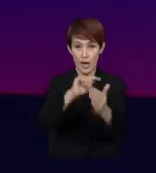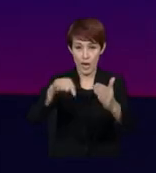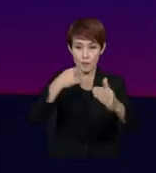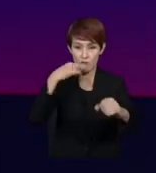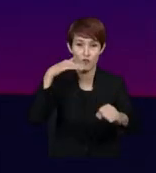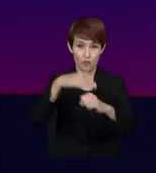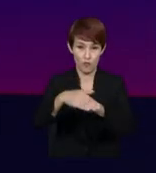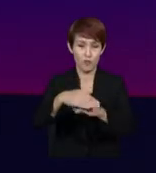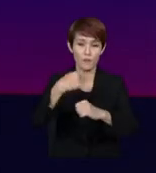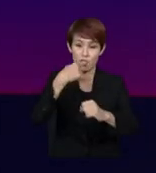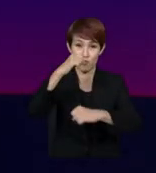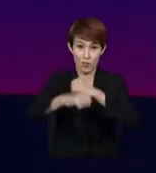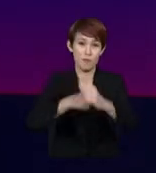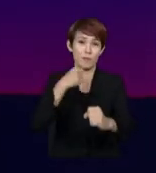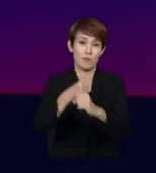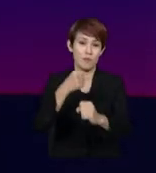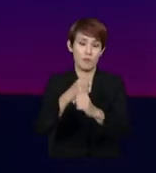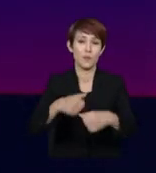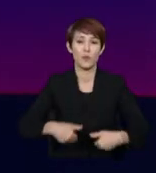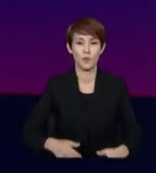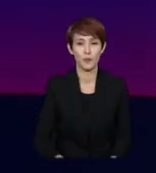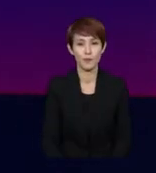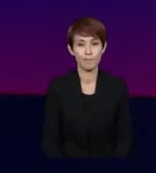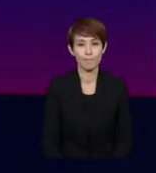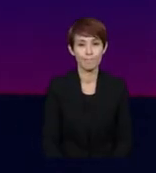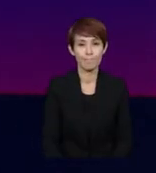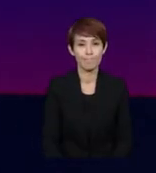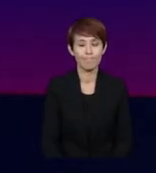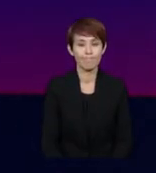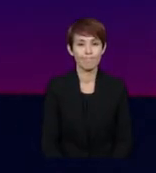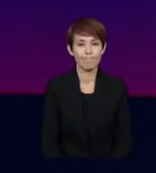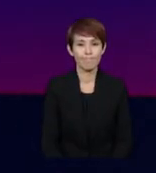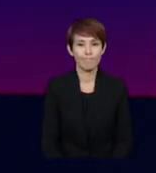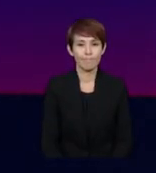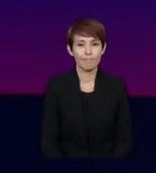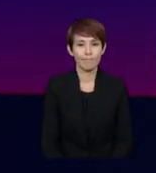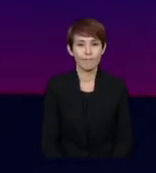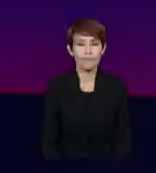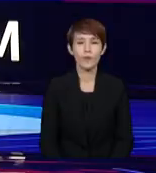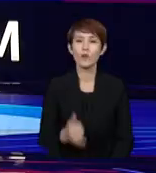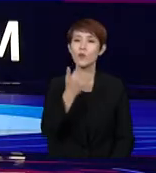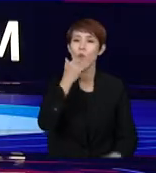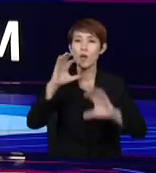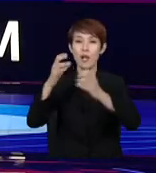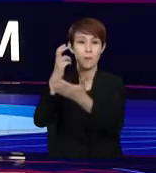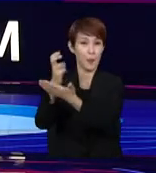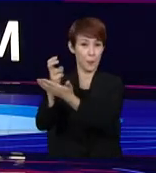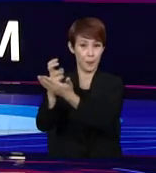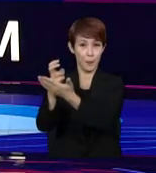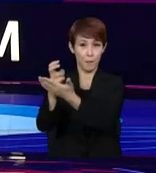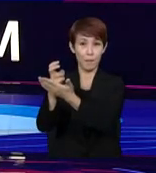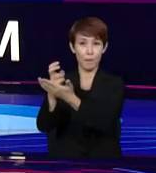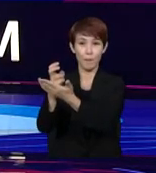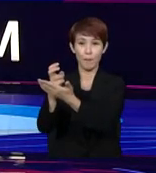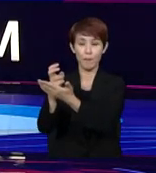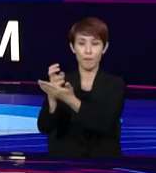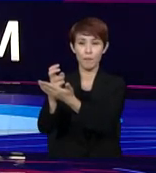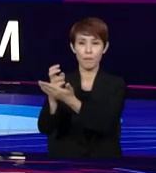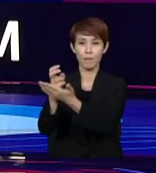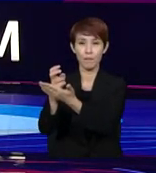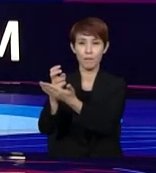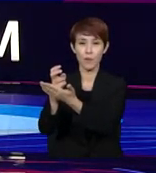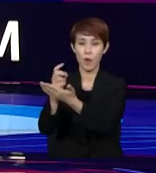are not really optional. And one example of that is, for instance, the German constitution, which basically says you can't be a party if you don't have a real